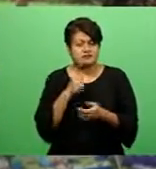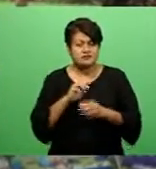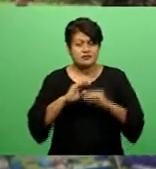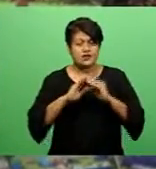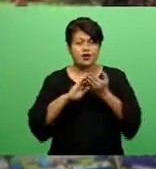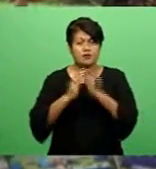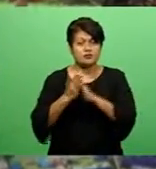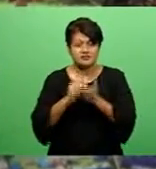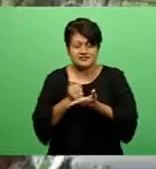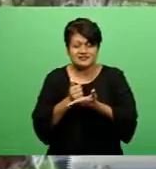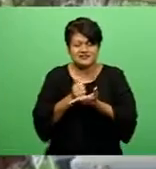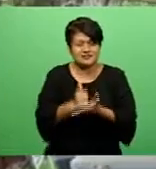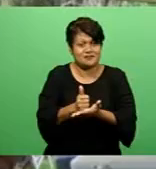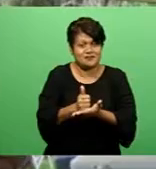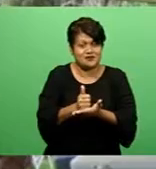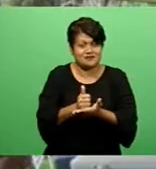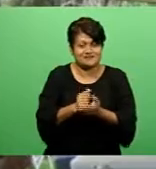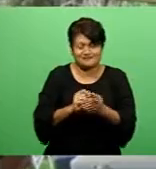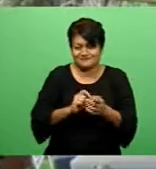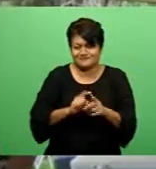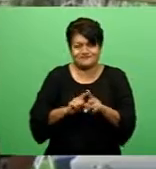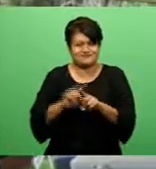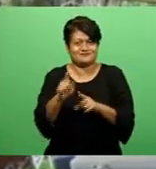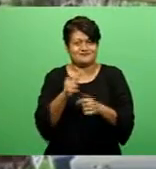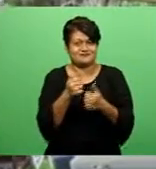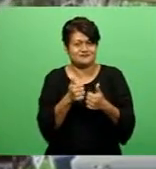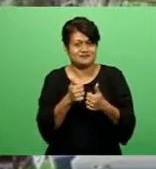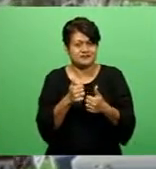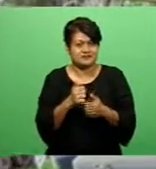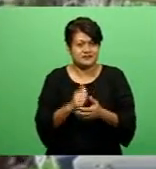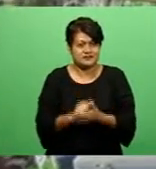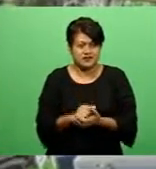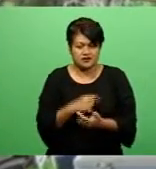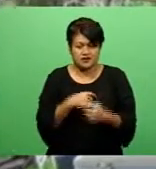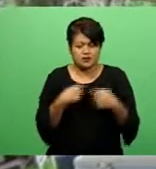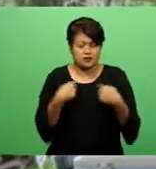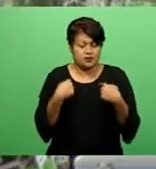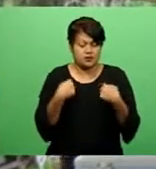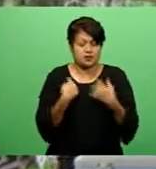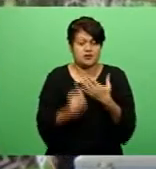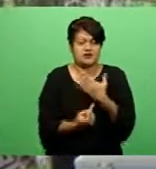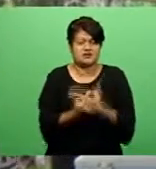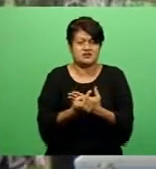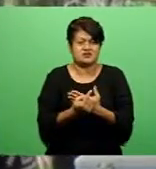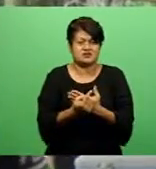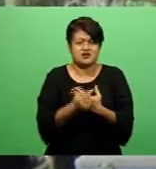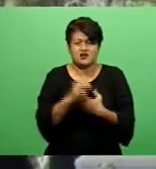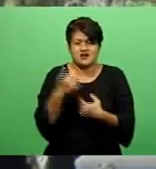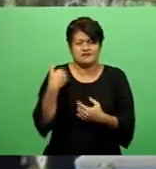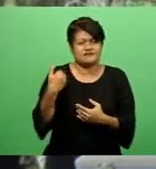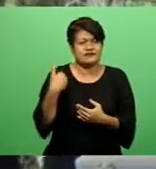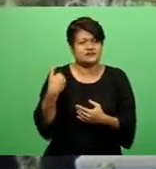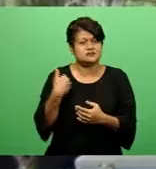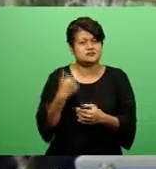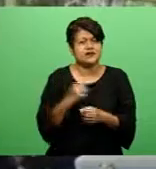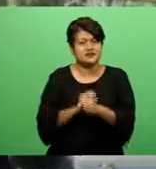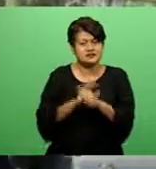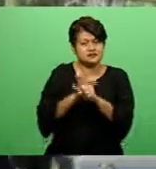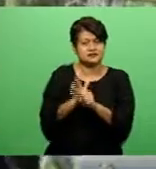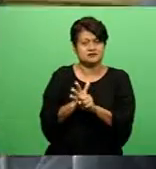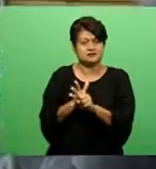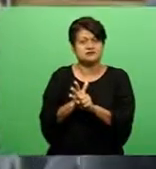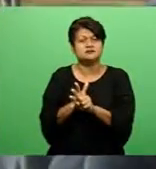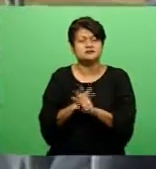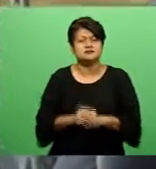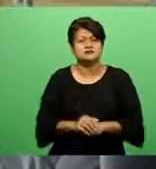the most. I'm from Nandi, and we were hit really bad, unemployed, and also we thought we'll invest